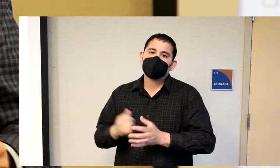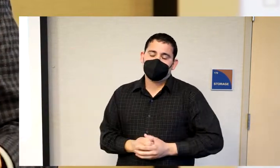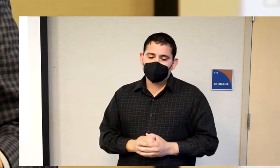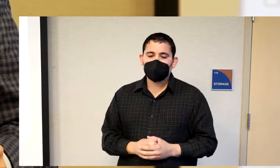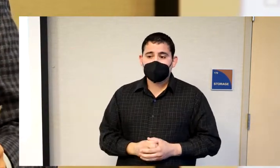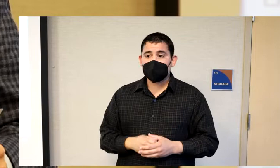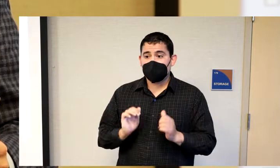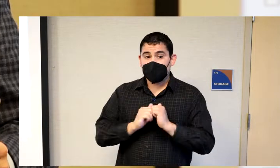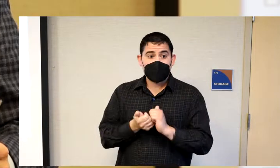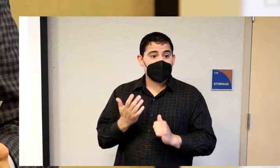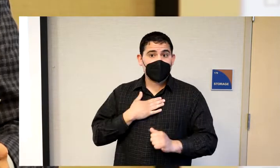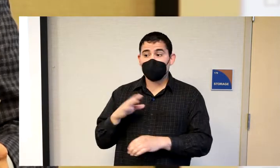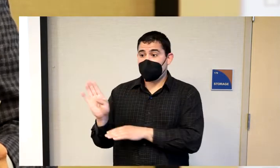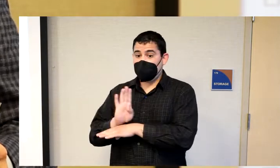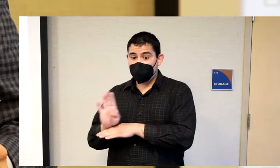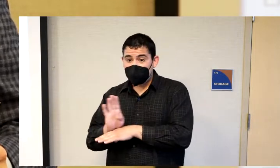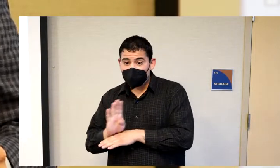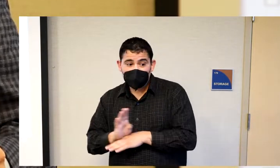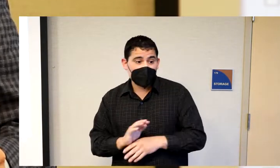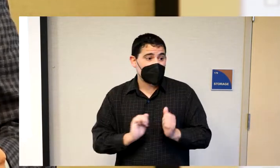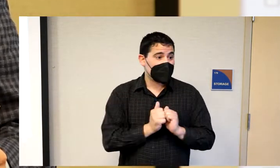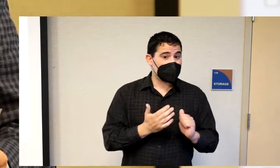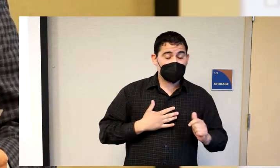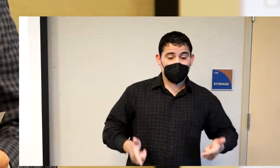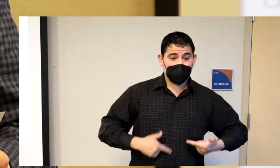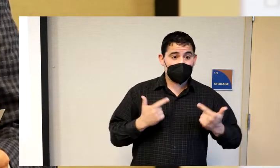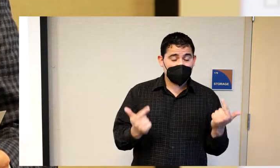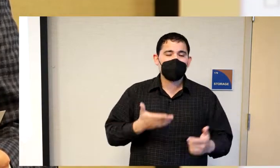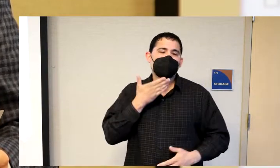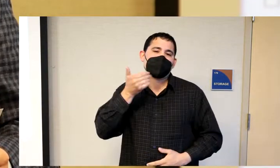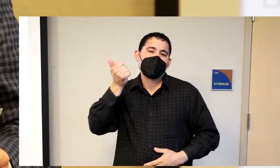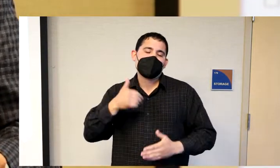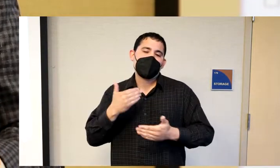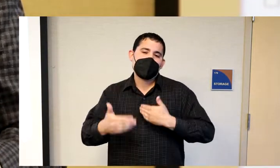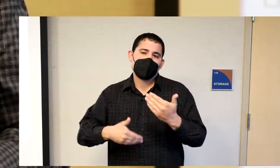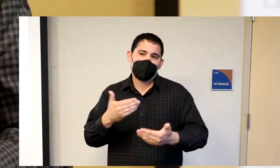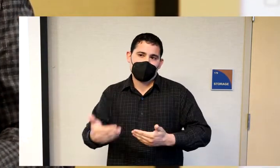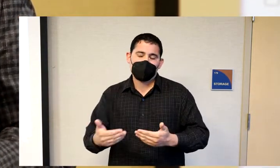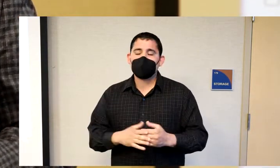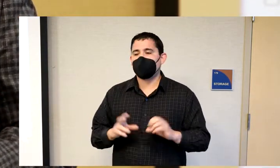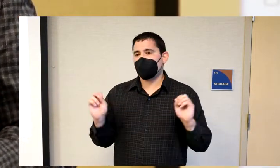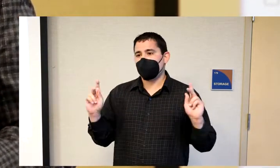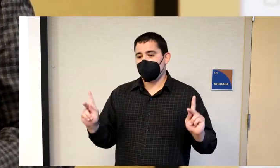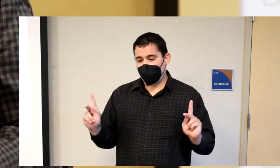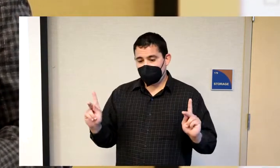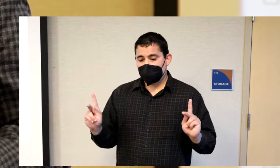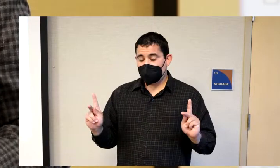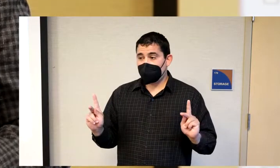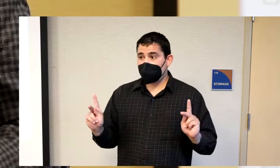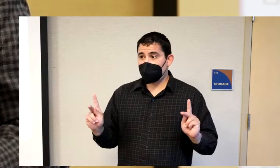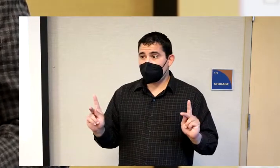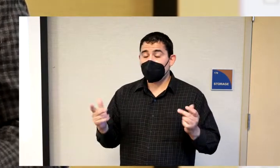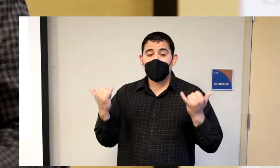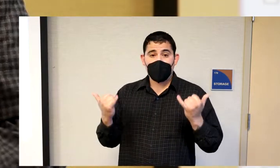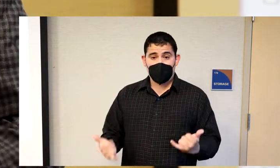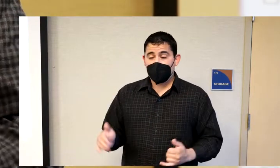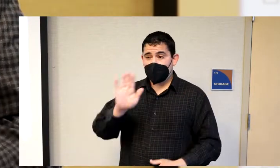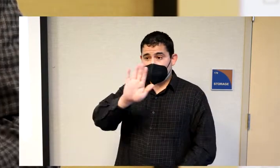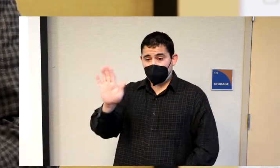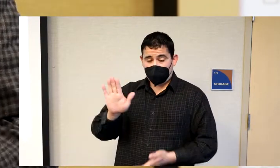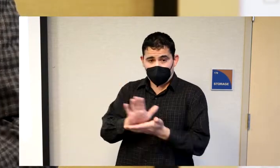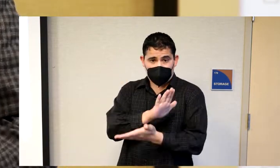do business. It's the way to live, and it makes for a better process. So, in front of you, you